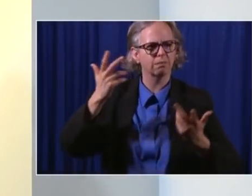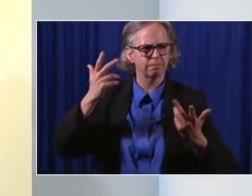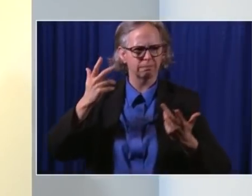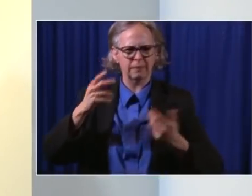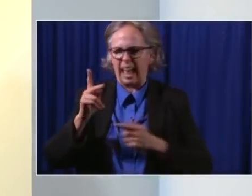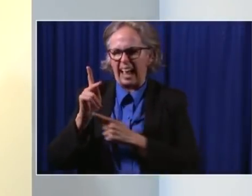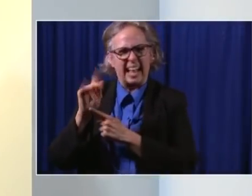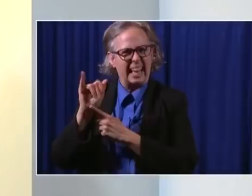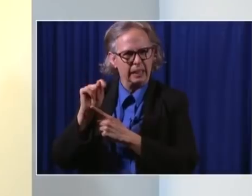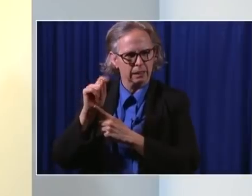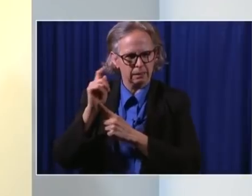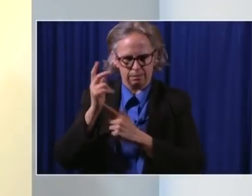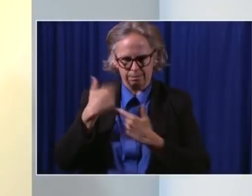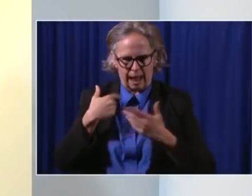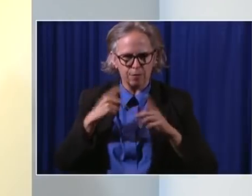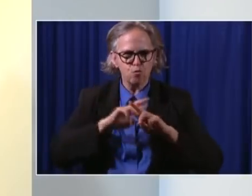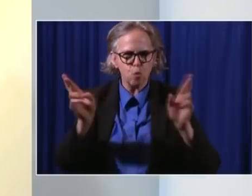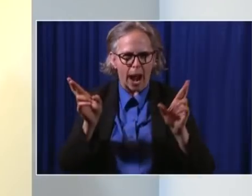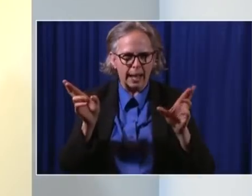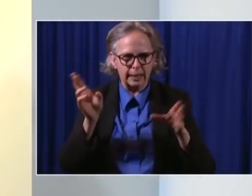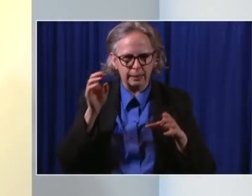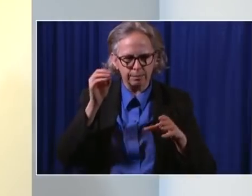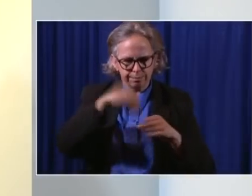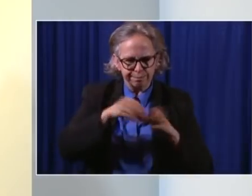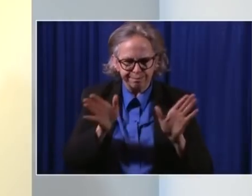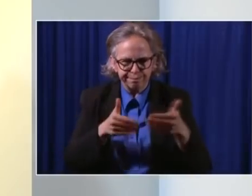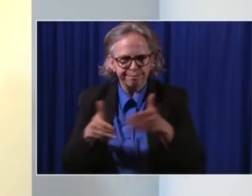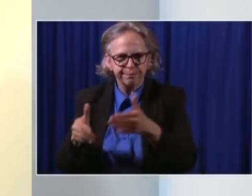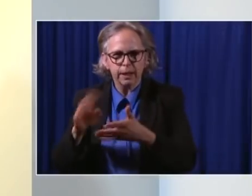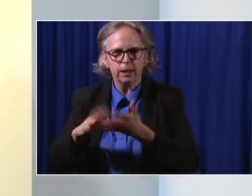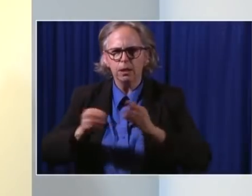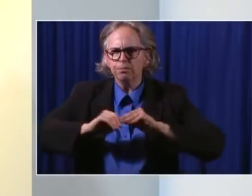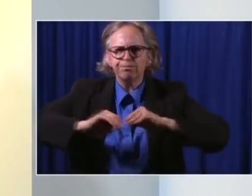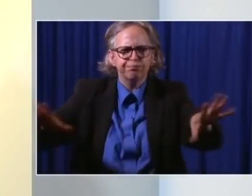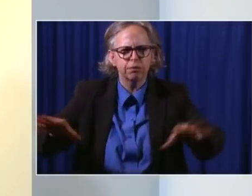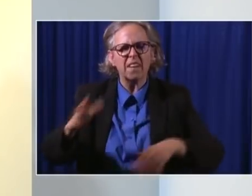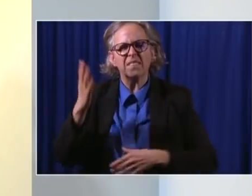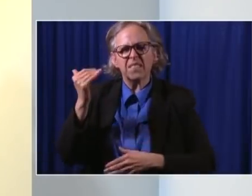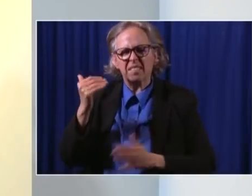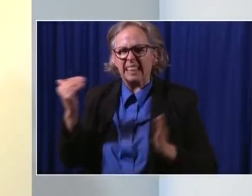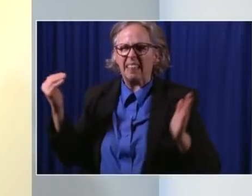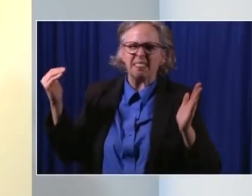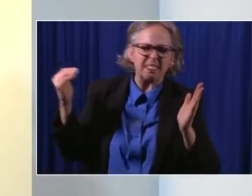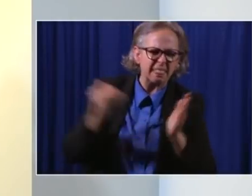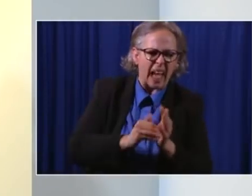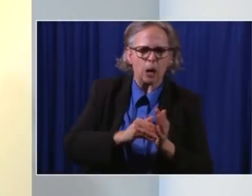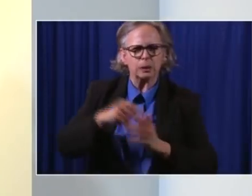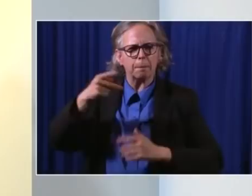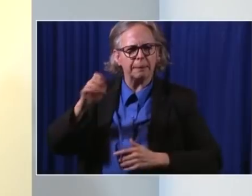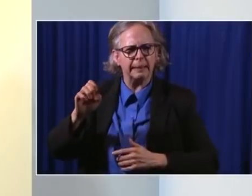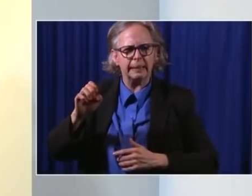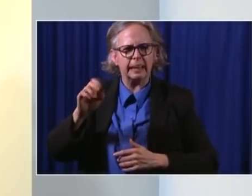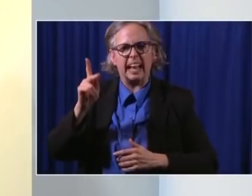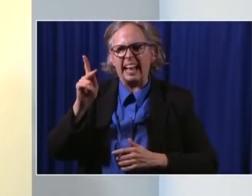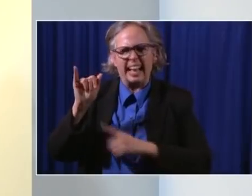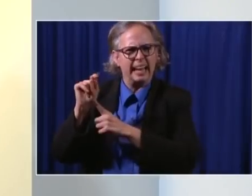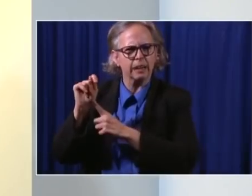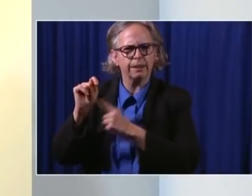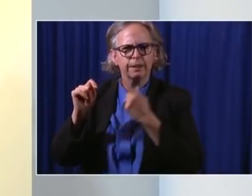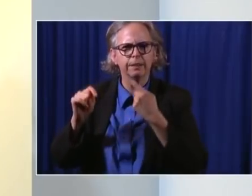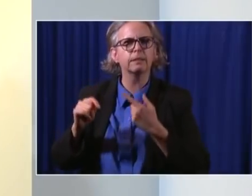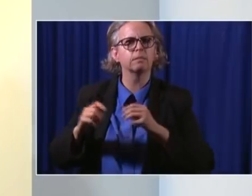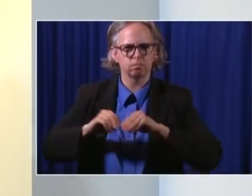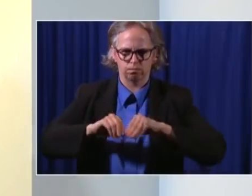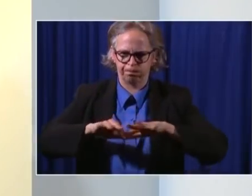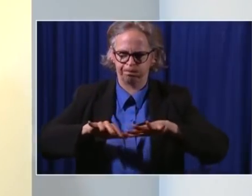distribute 15,000 PPE toolkits for a total of 1.5 million 3-ply